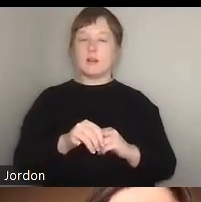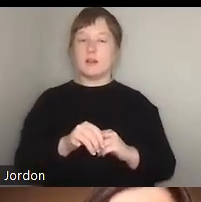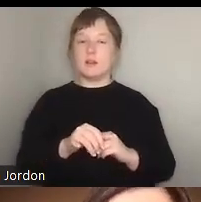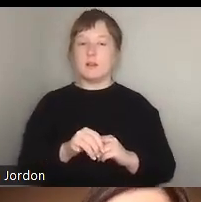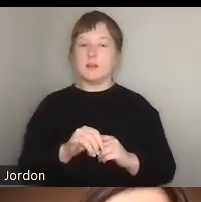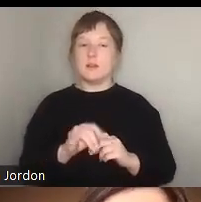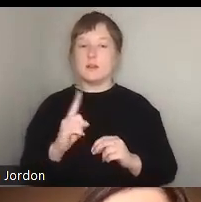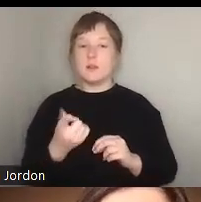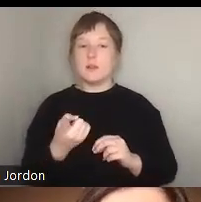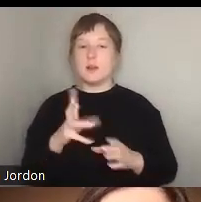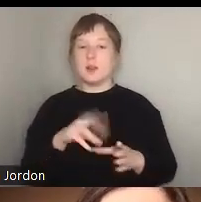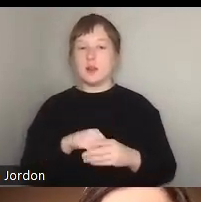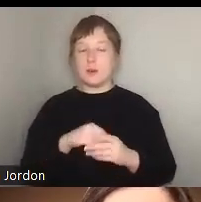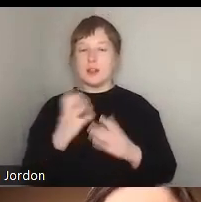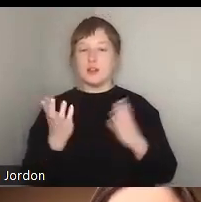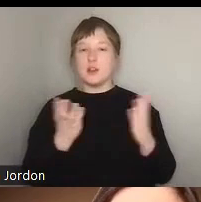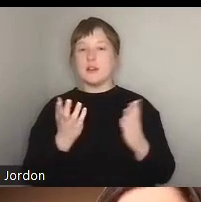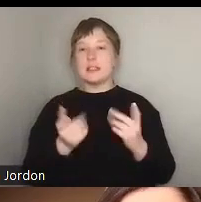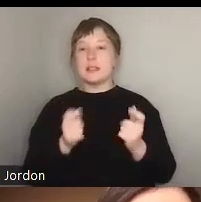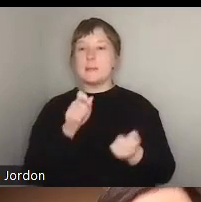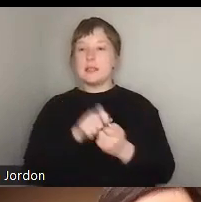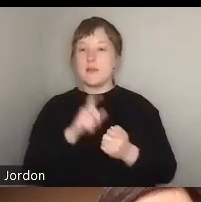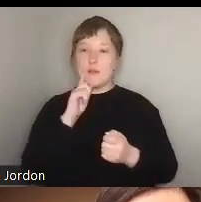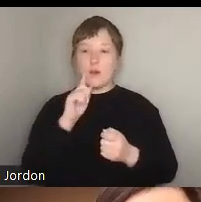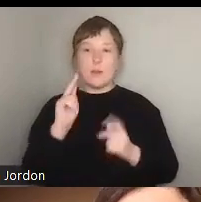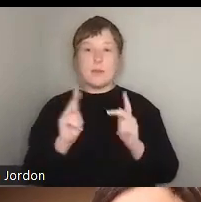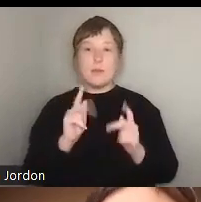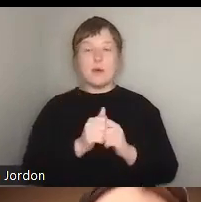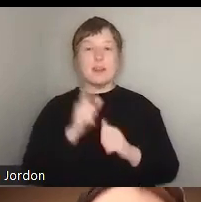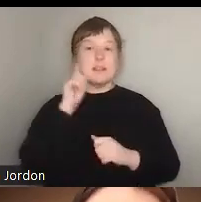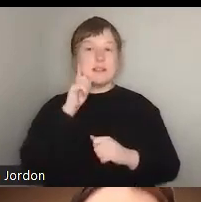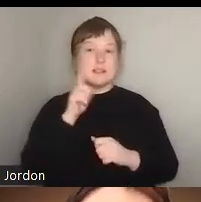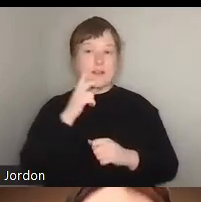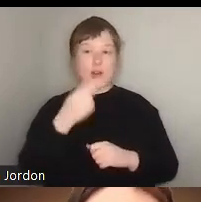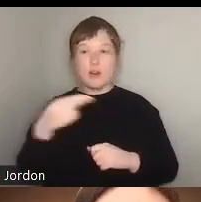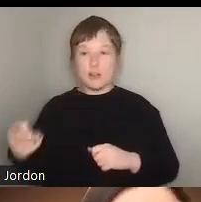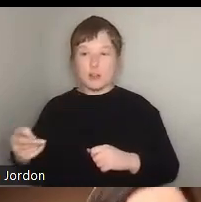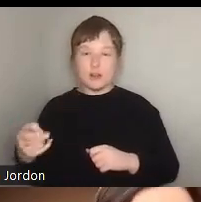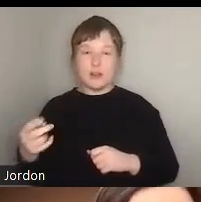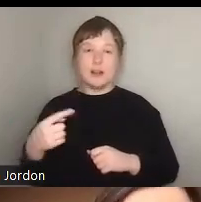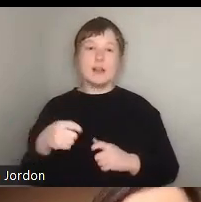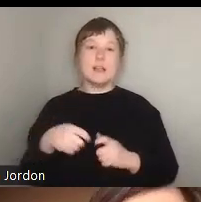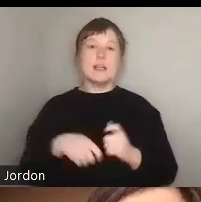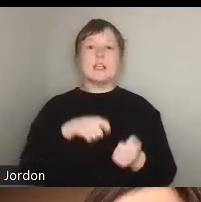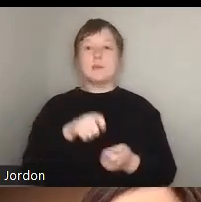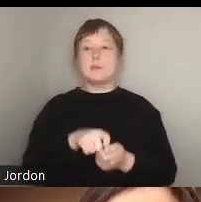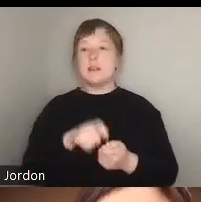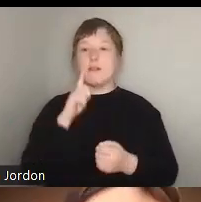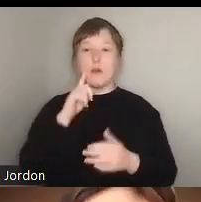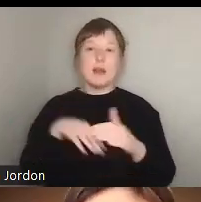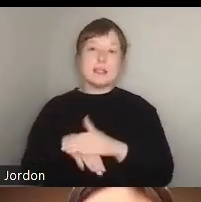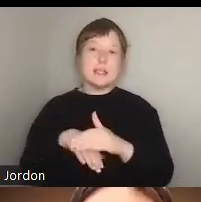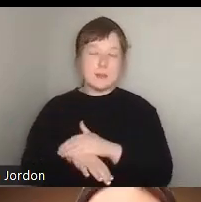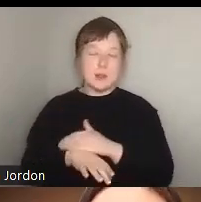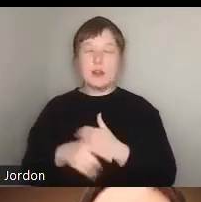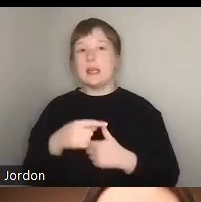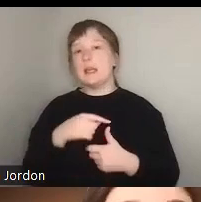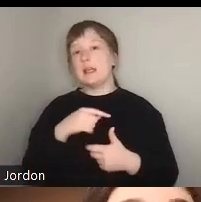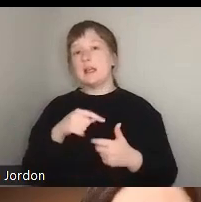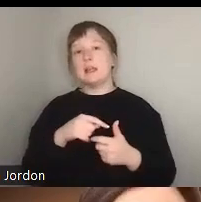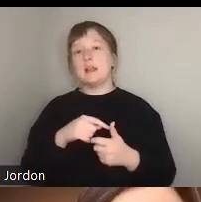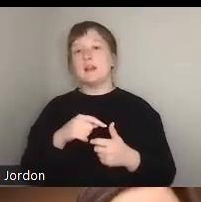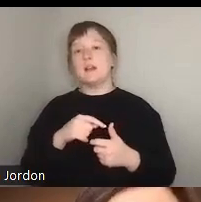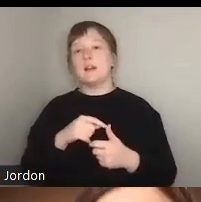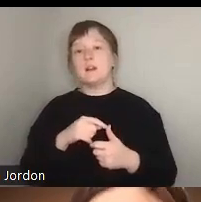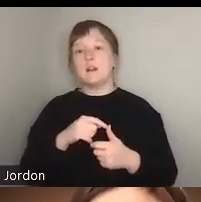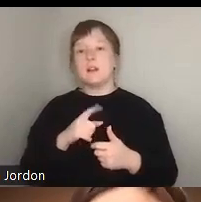about improving services specifically for people who are deaf and hard of hearing. They have some specifically on accessibility. I just